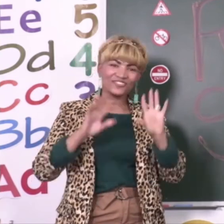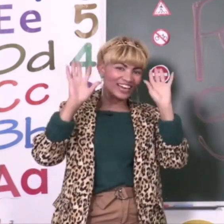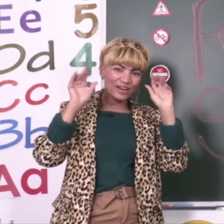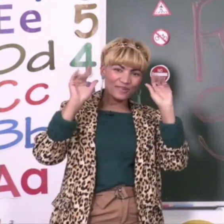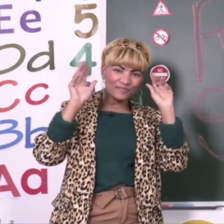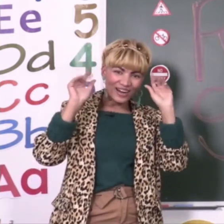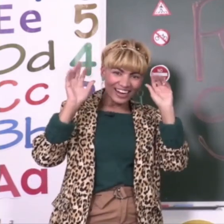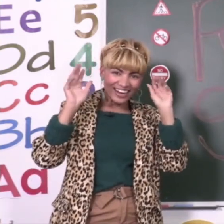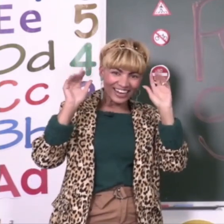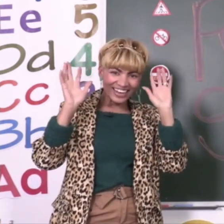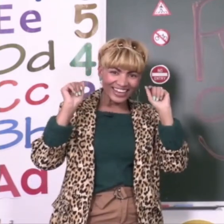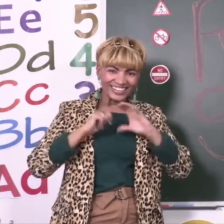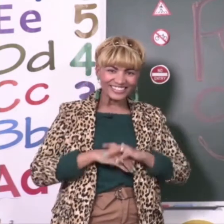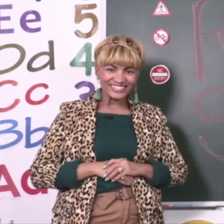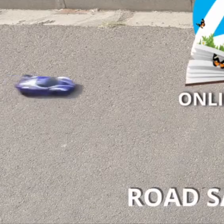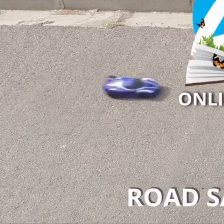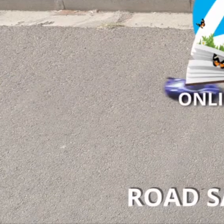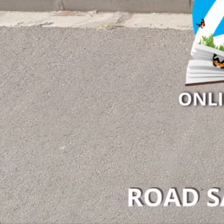time bye bye